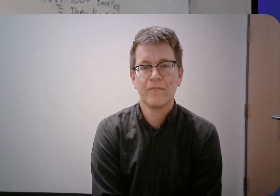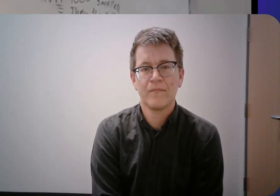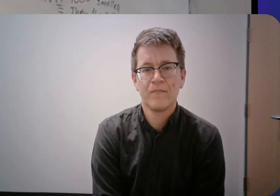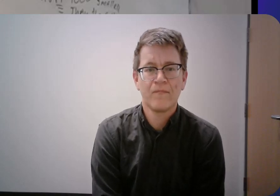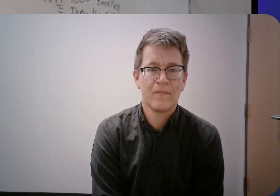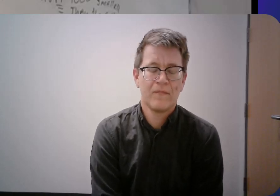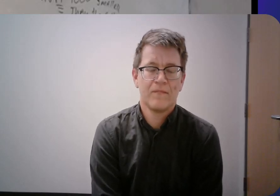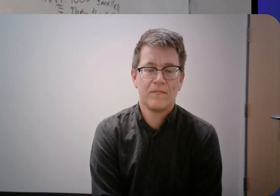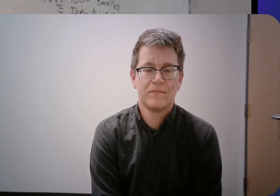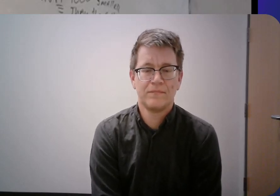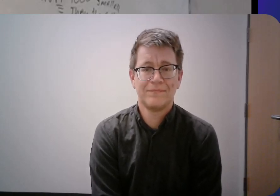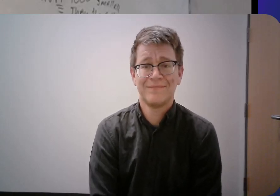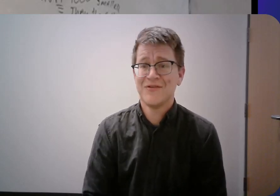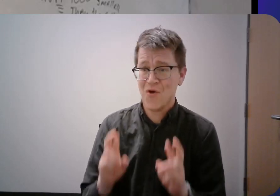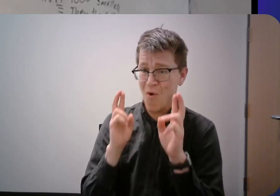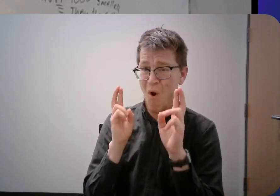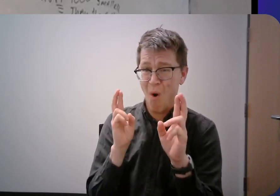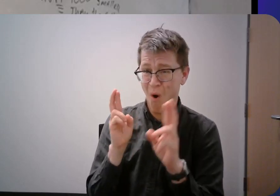It's recording.